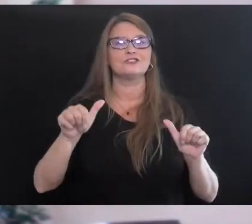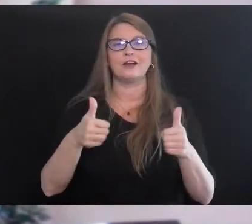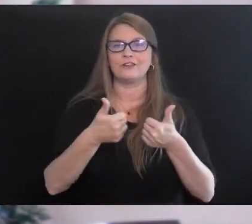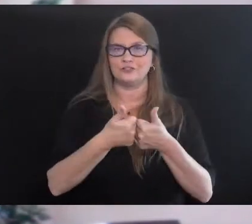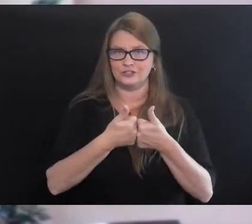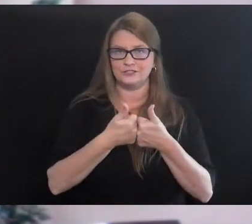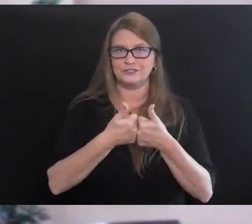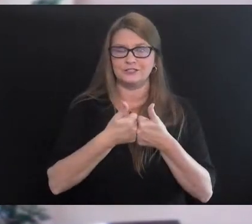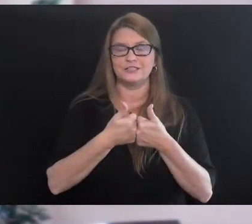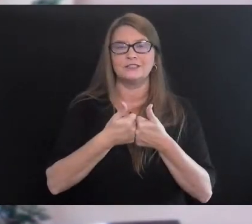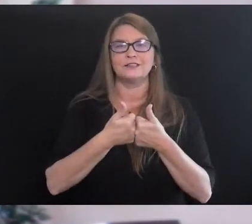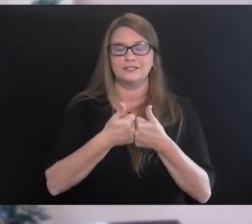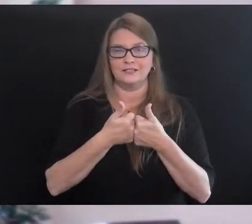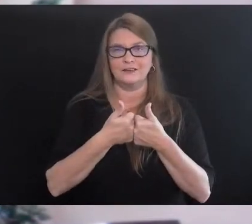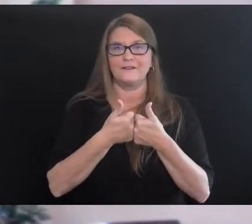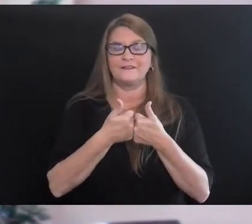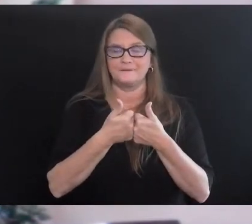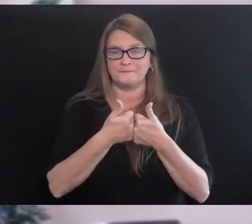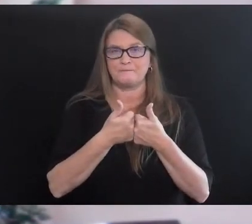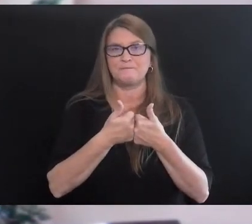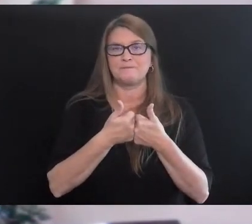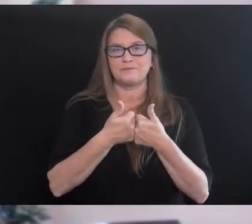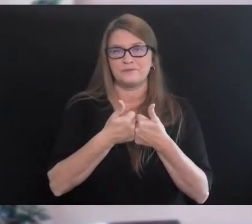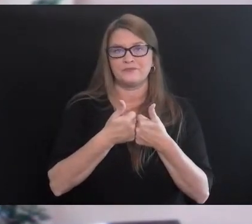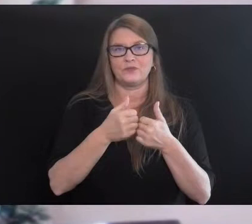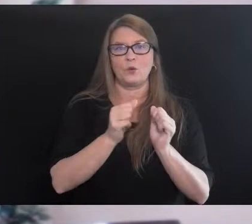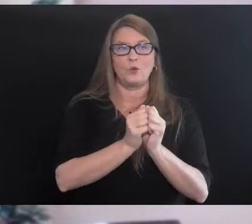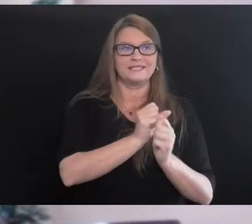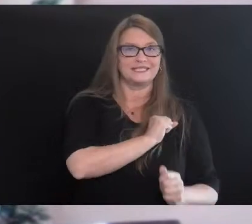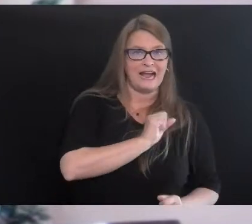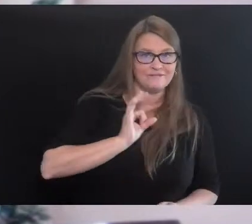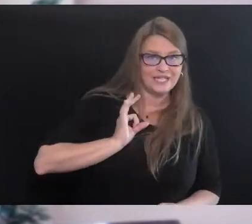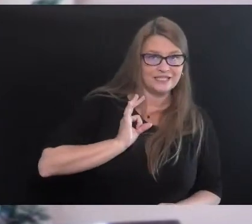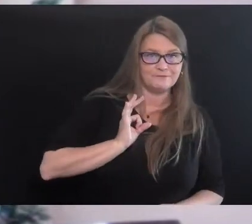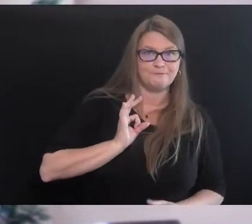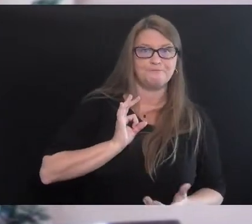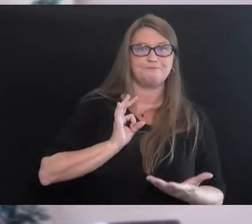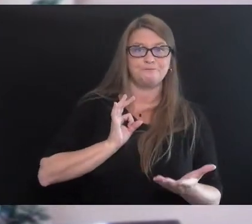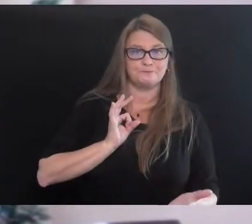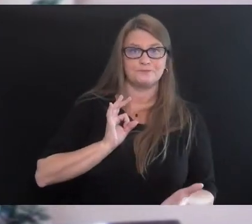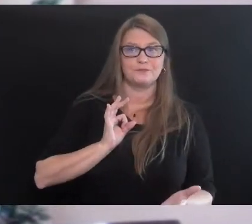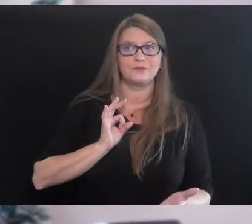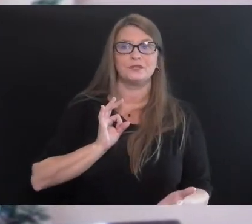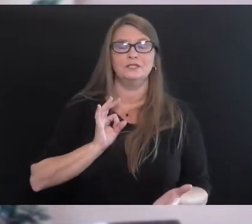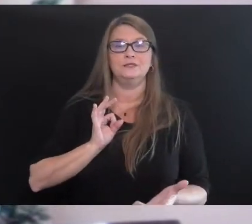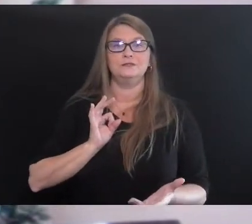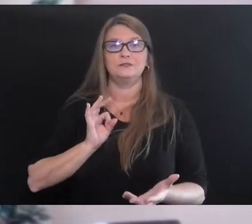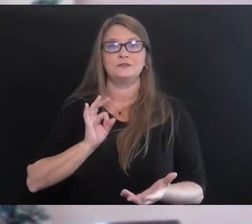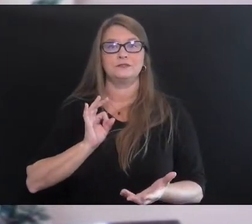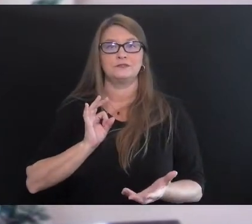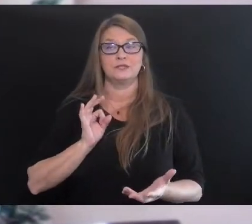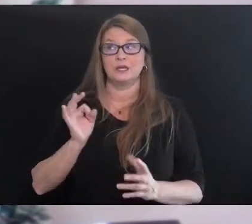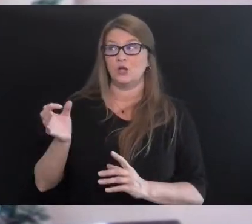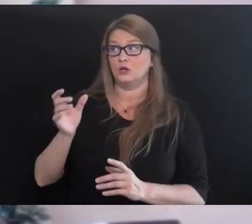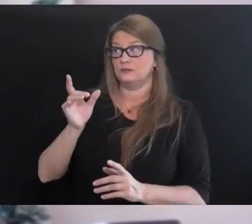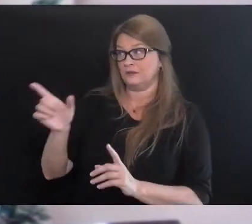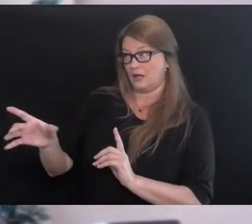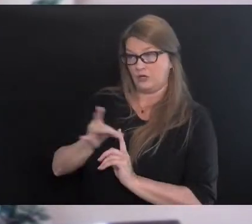people who are, the staff who are either having had